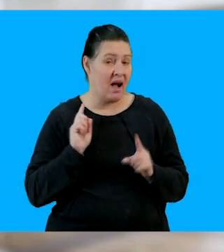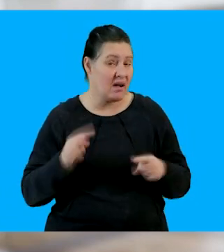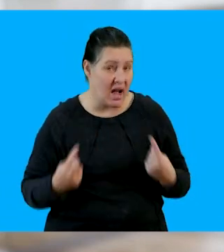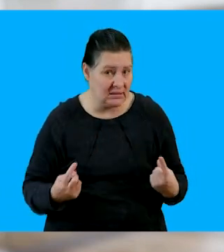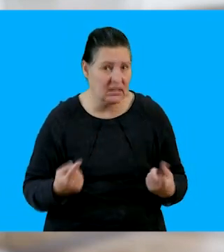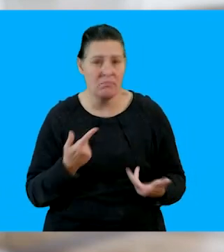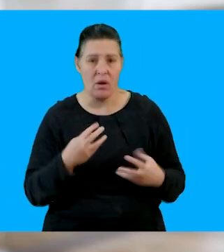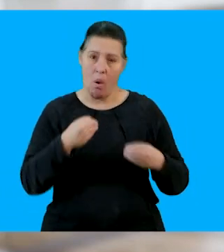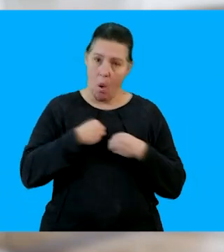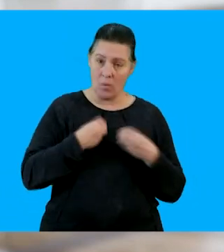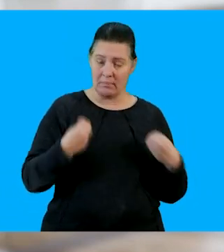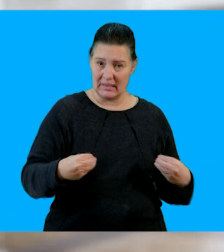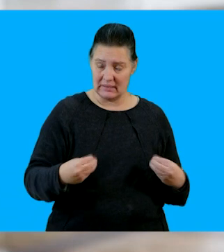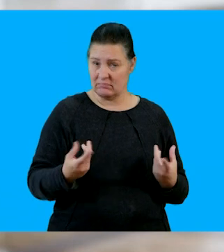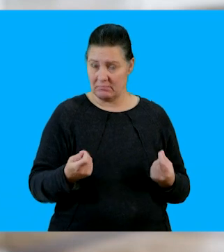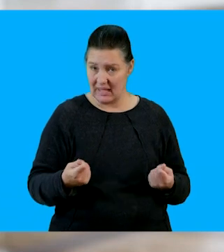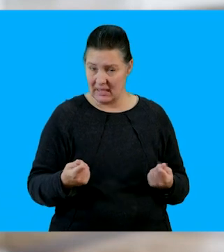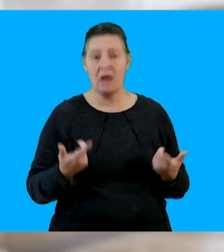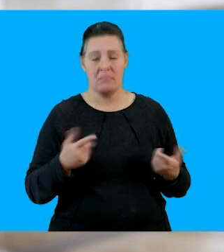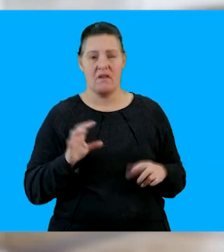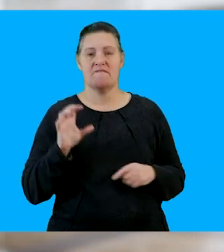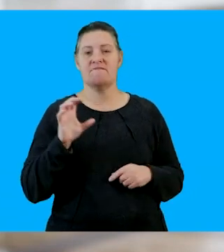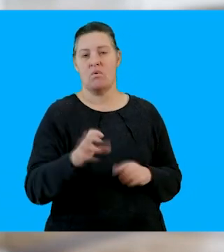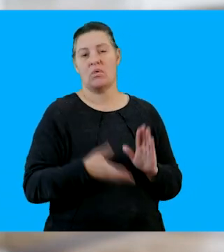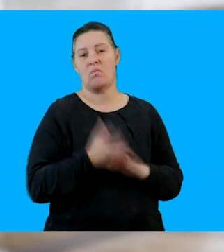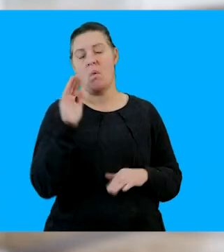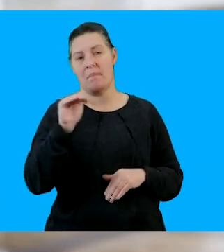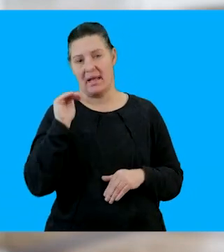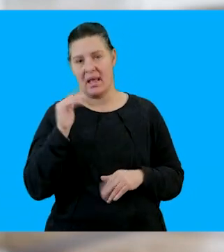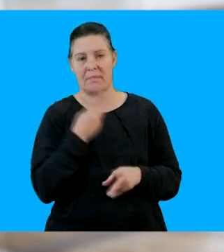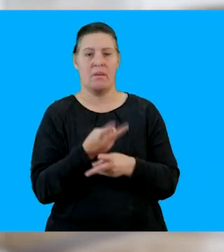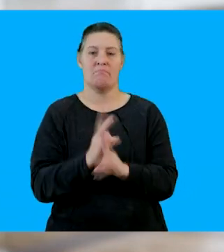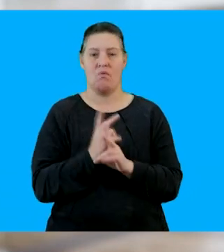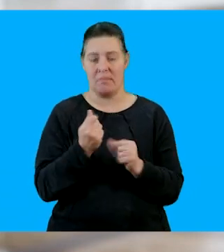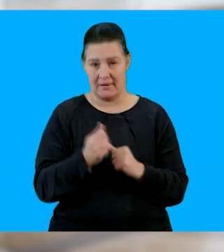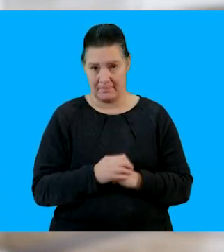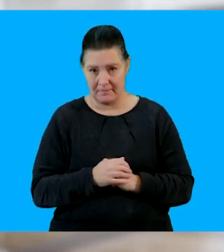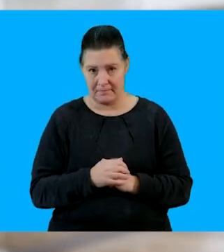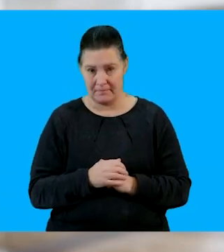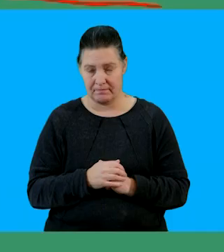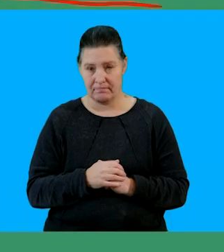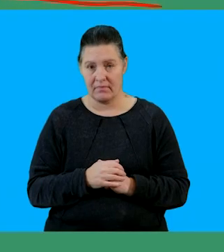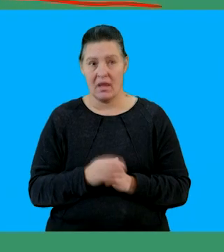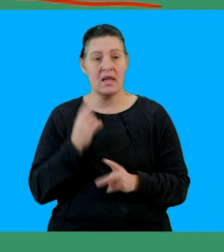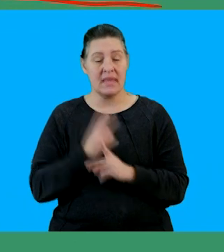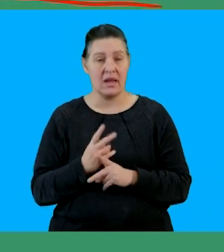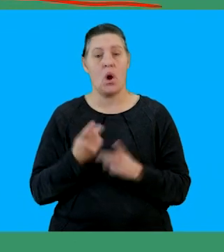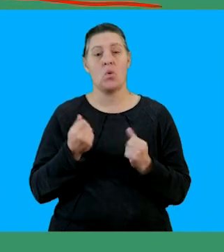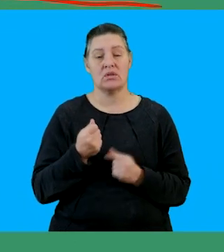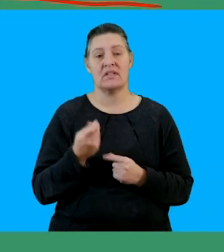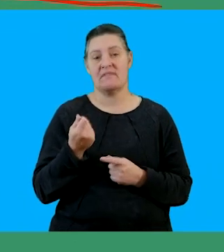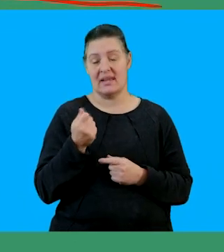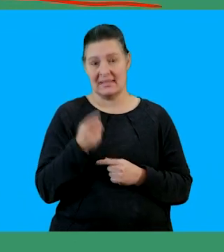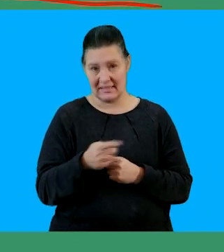can't provide with their own capital, then they will be forced to go to the bank and borrow money. Then we have cost